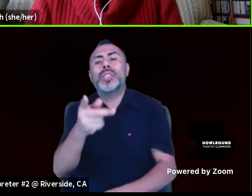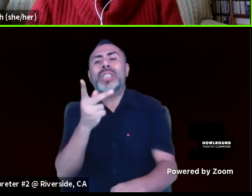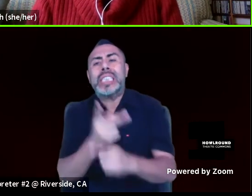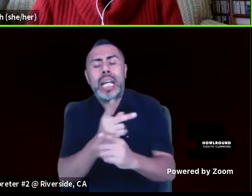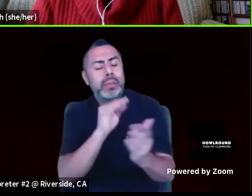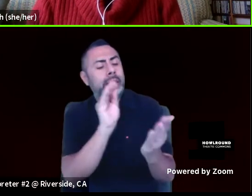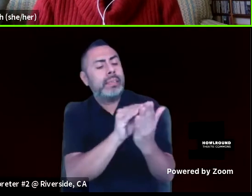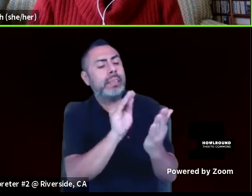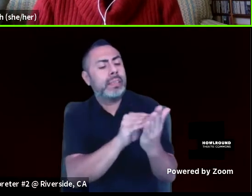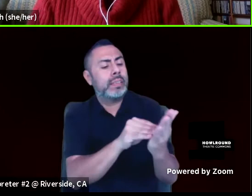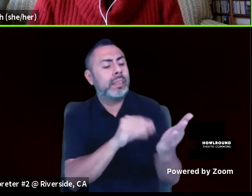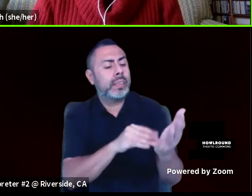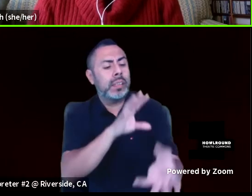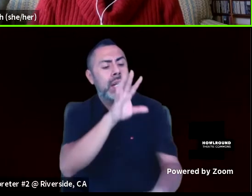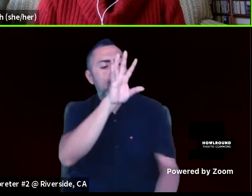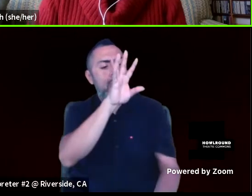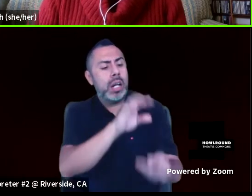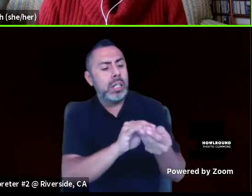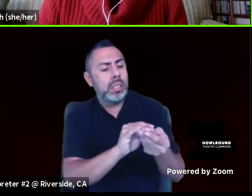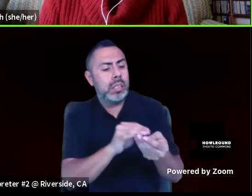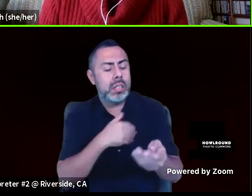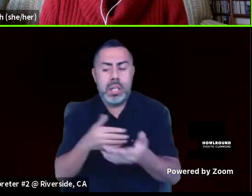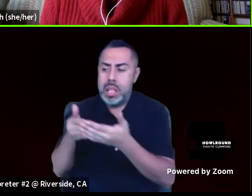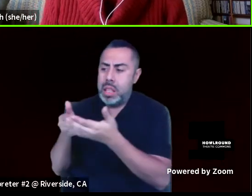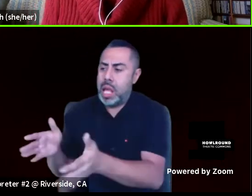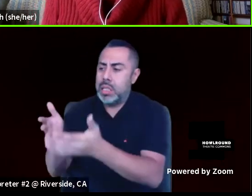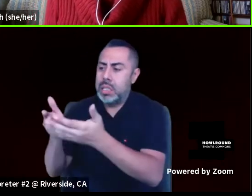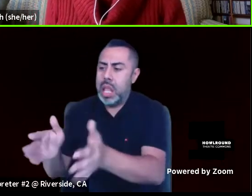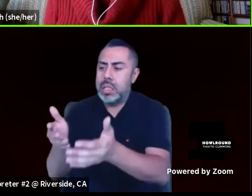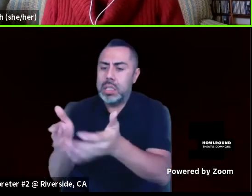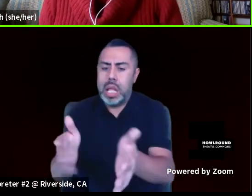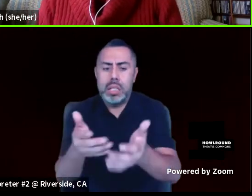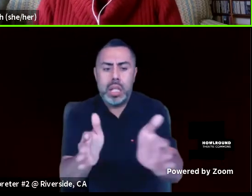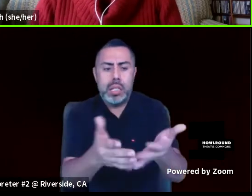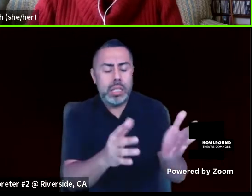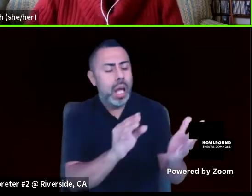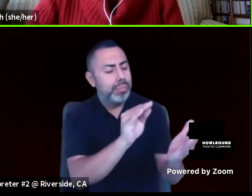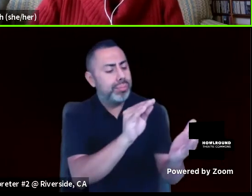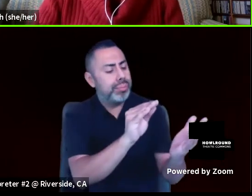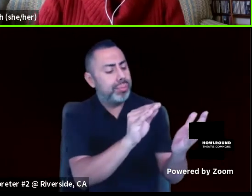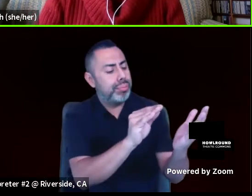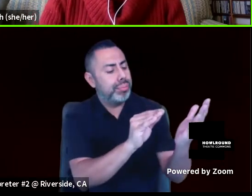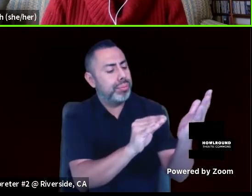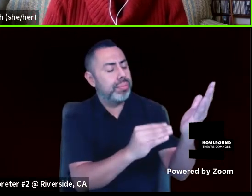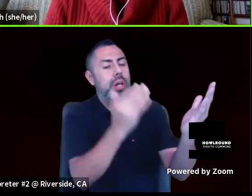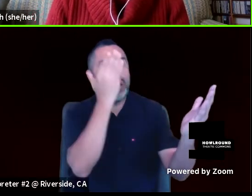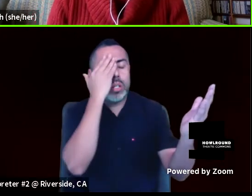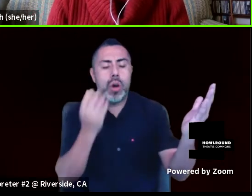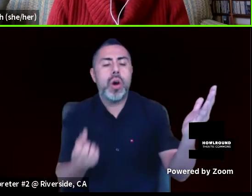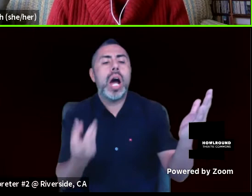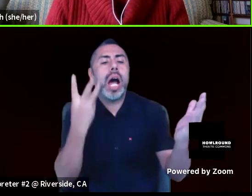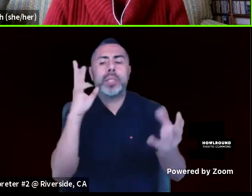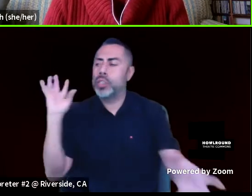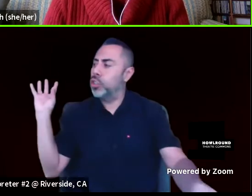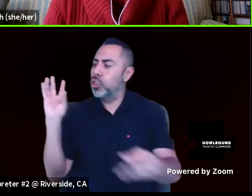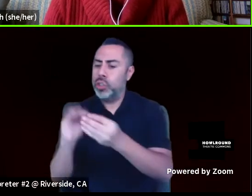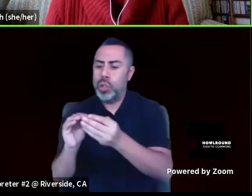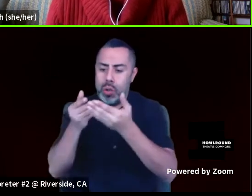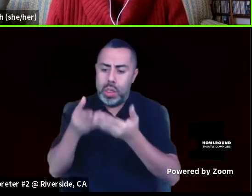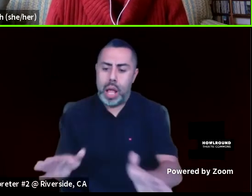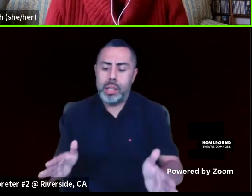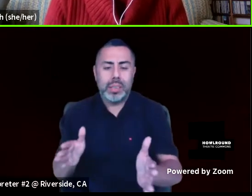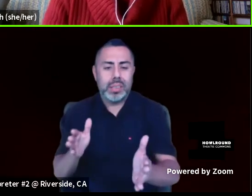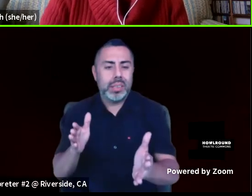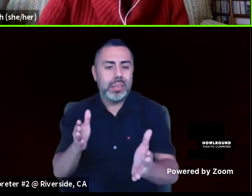have lost income from, so that you can have a running total of how much lost income you've suffered